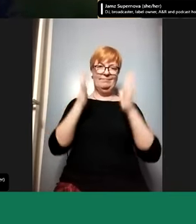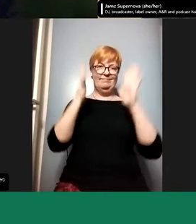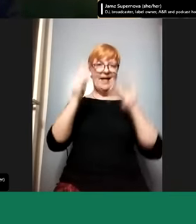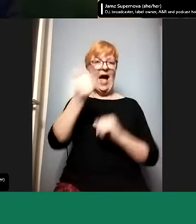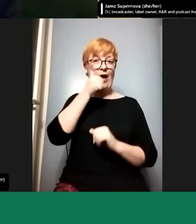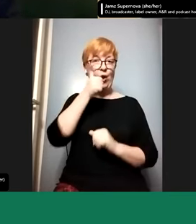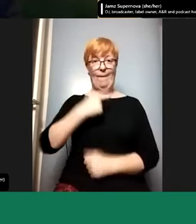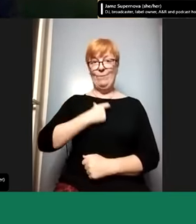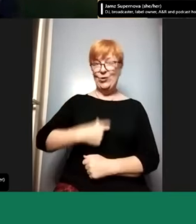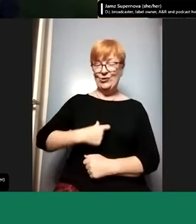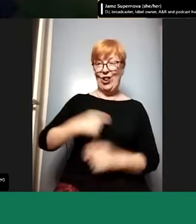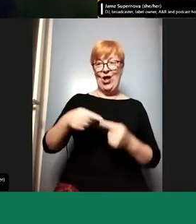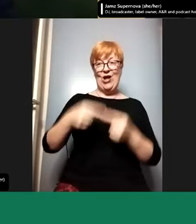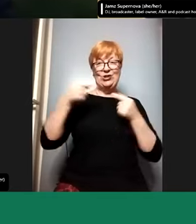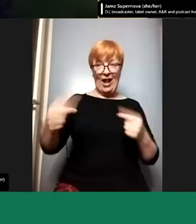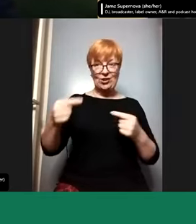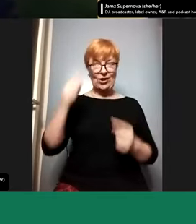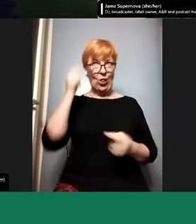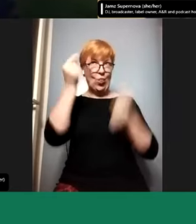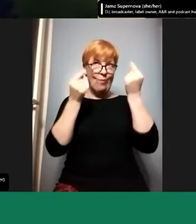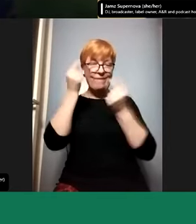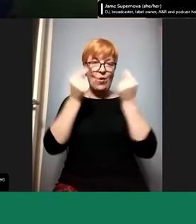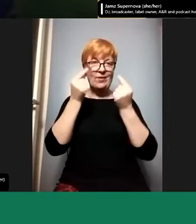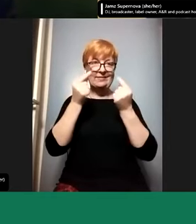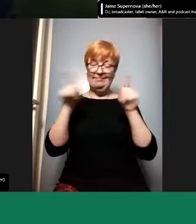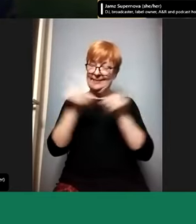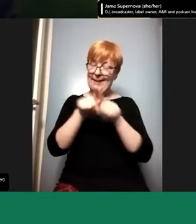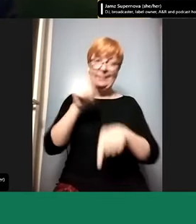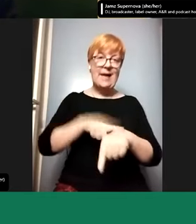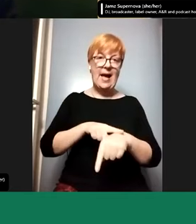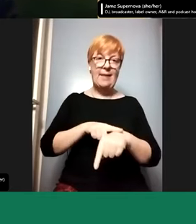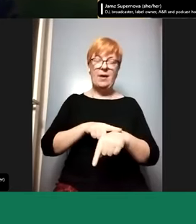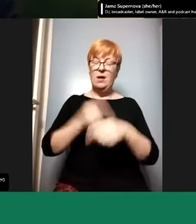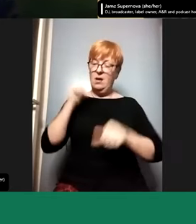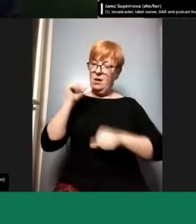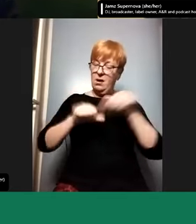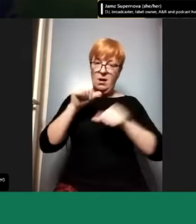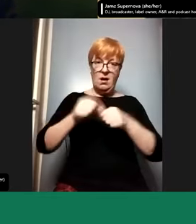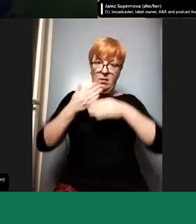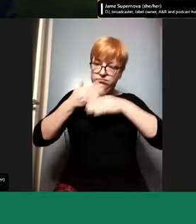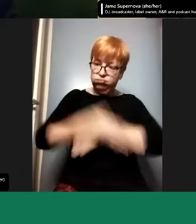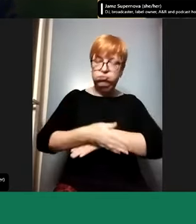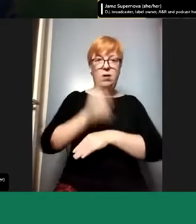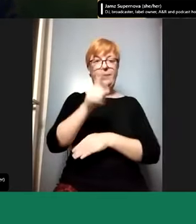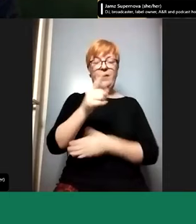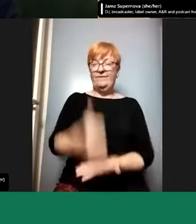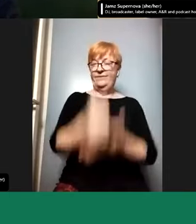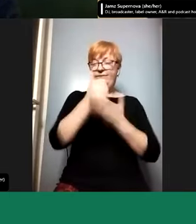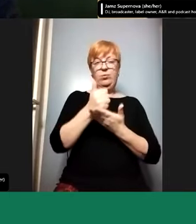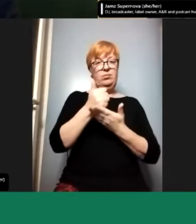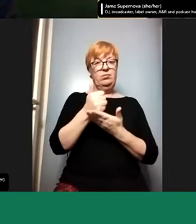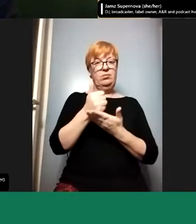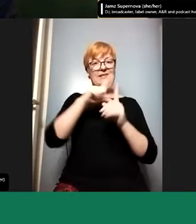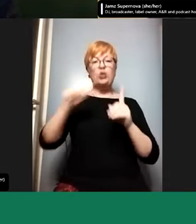challenging, thought-provoking all at once, and it was such an intense process, but the work is such an incredible contribution to UP Project's portfolio of digital